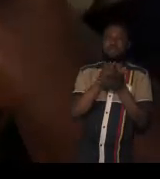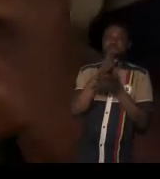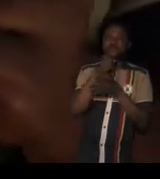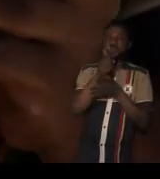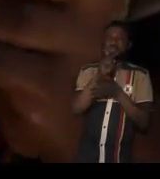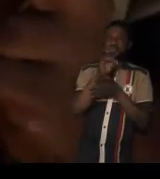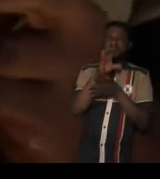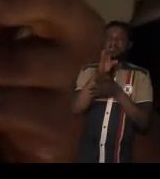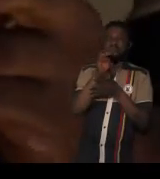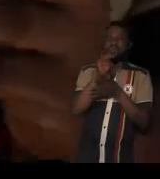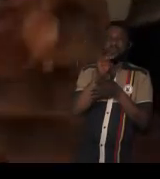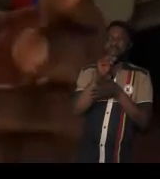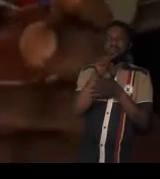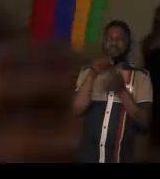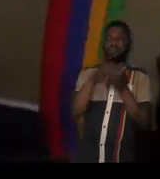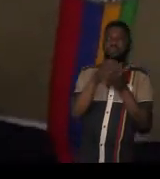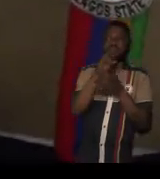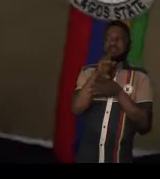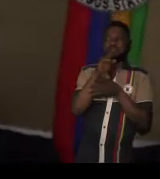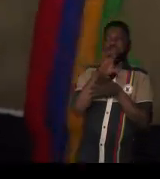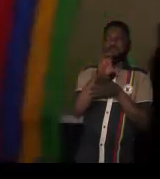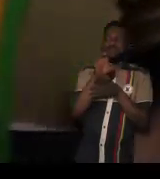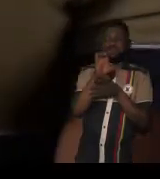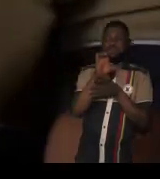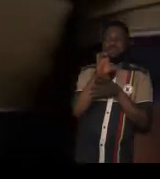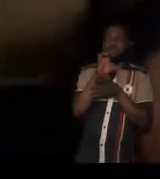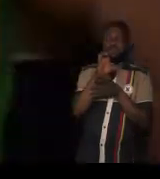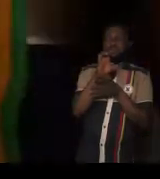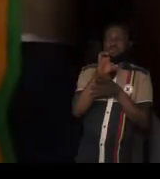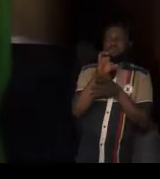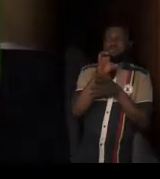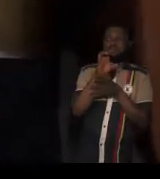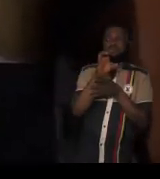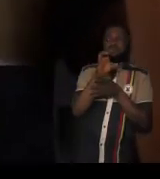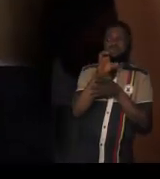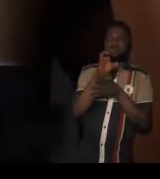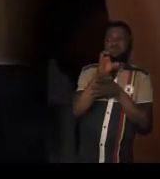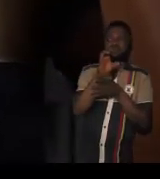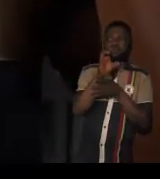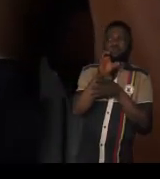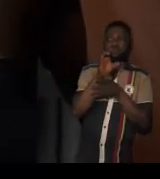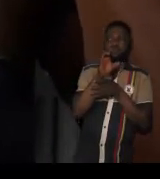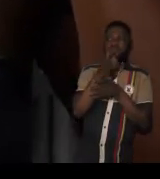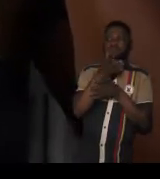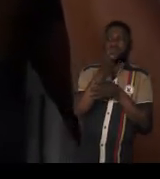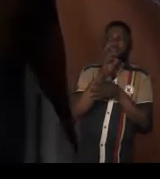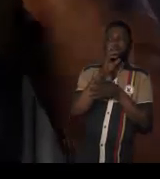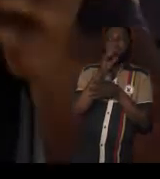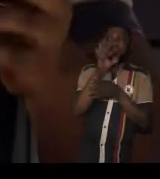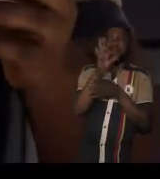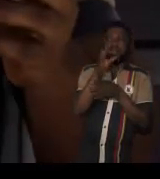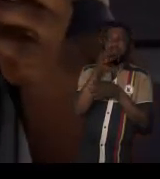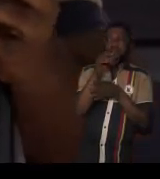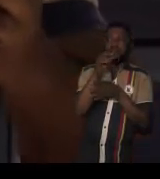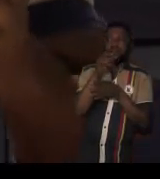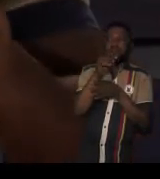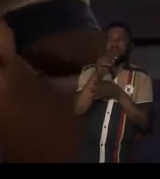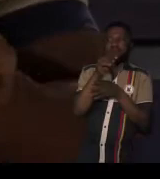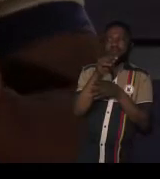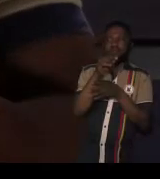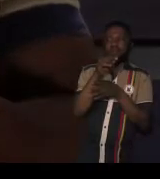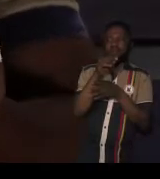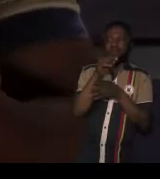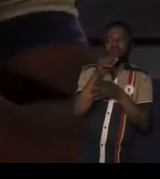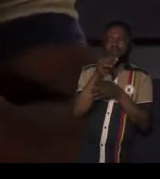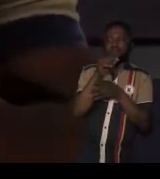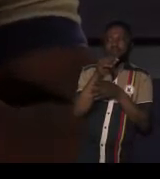100 centimeter cubes. So this is 100. Now, these are 9 of these.